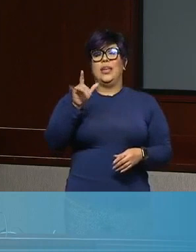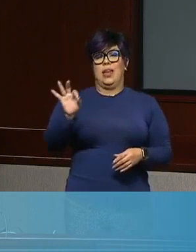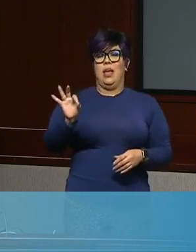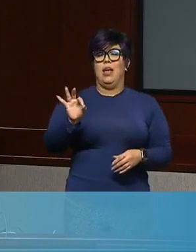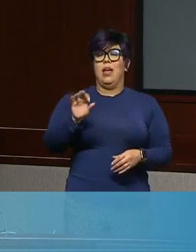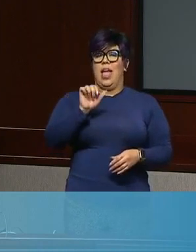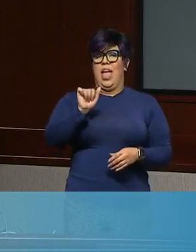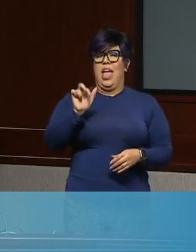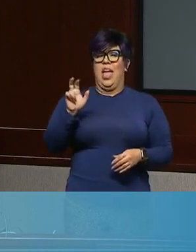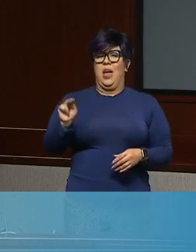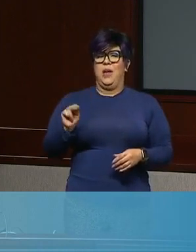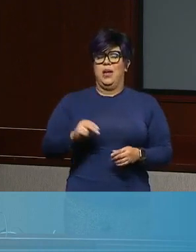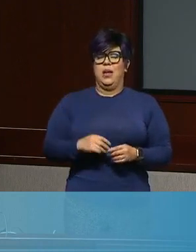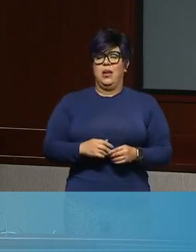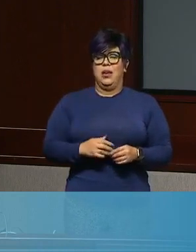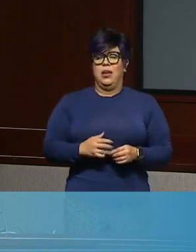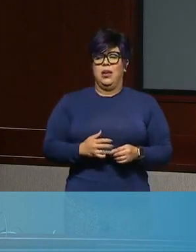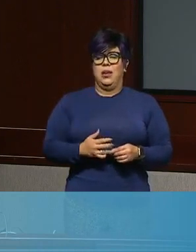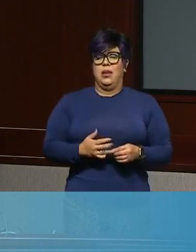line.